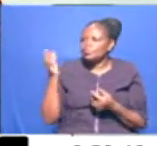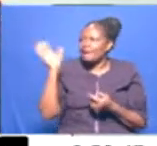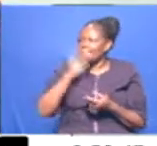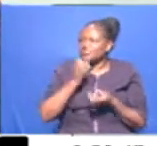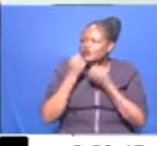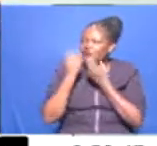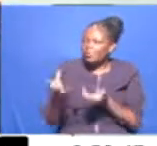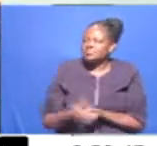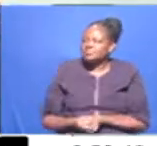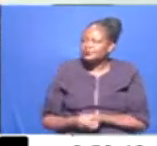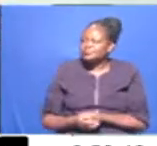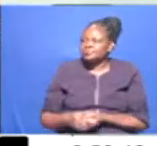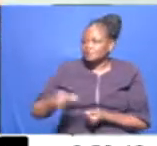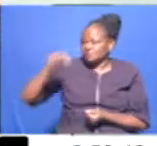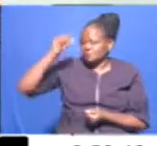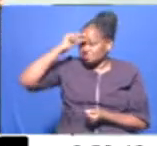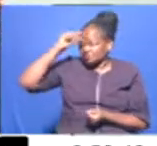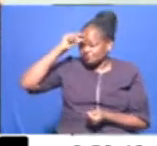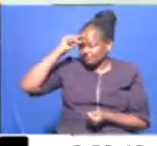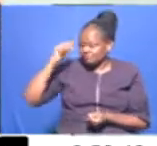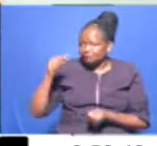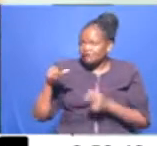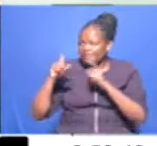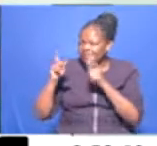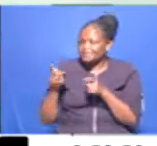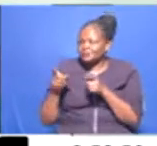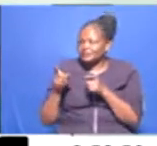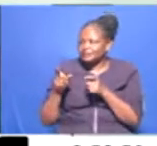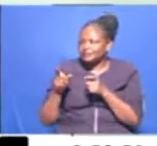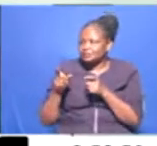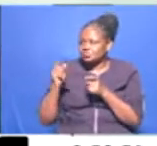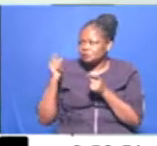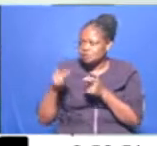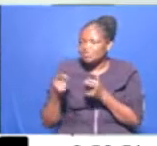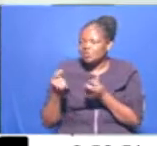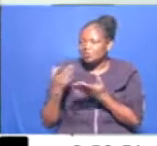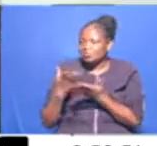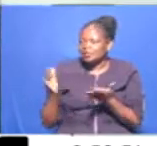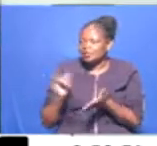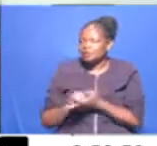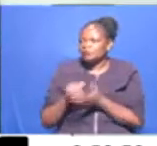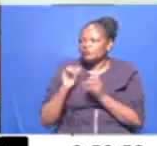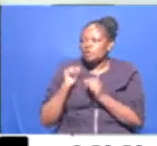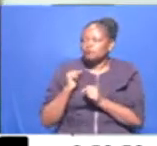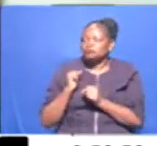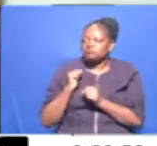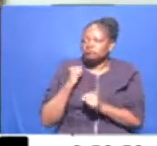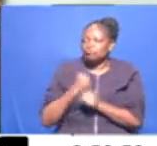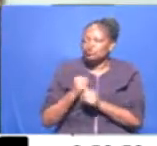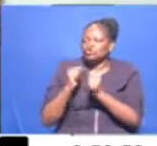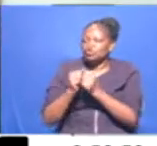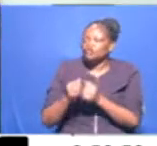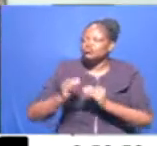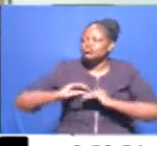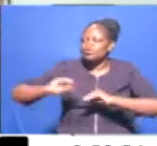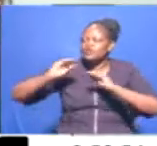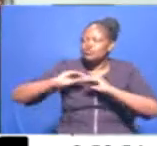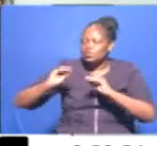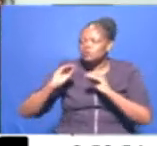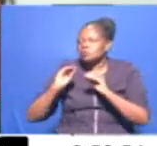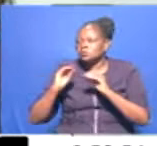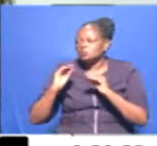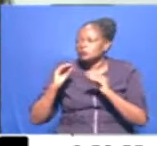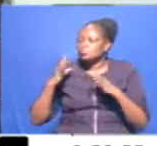we lack information, the government, the media, these are space that you can work together to be able to educate the